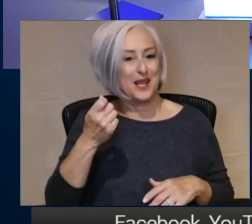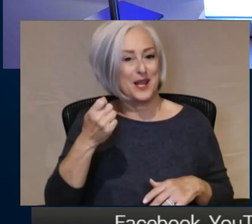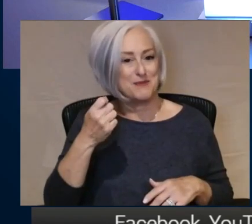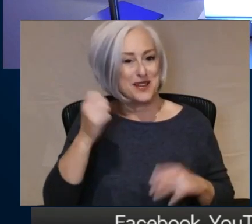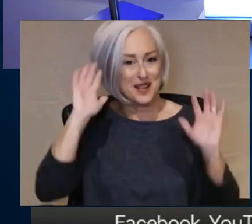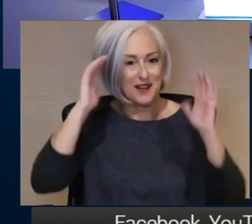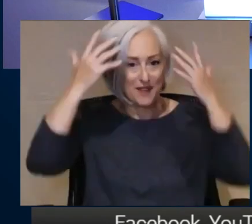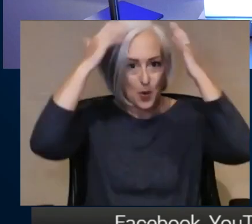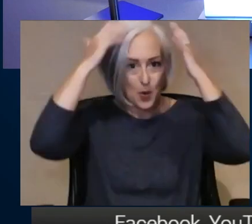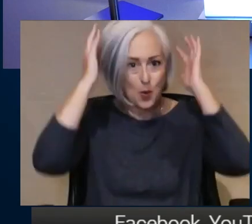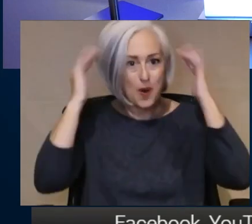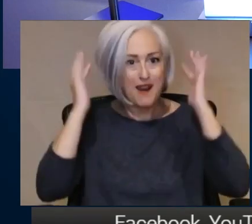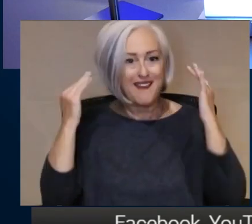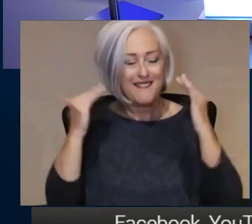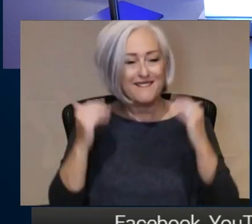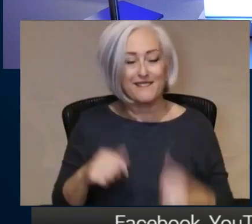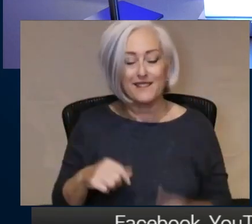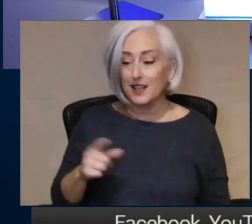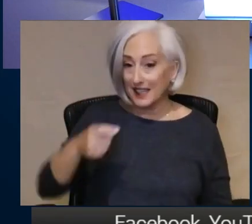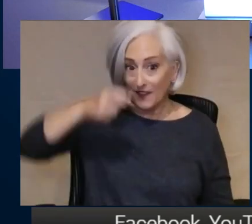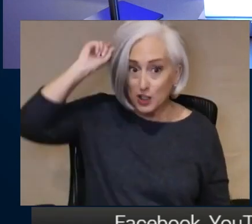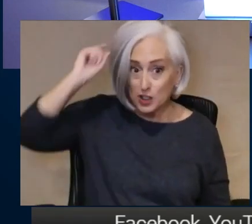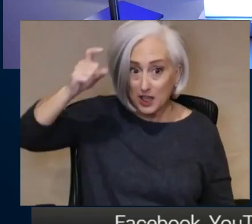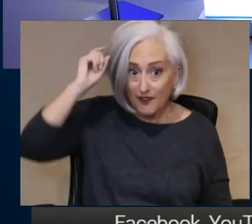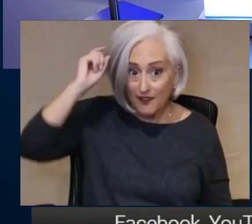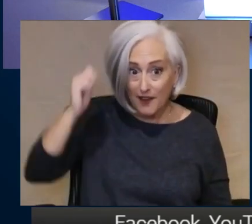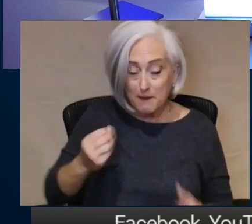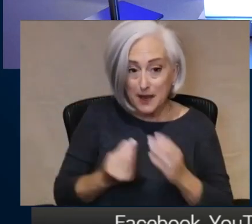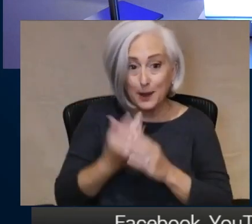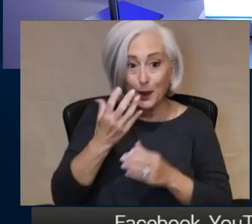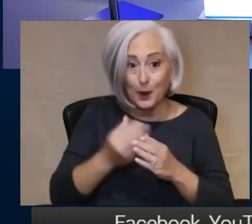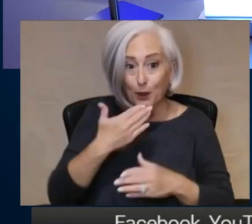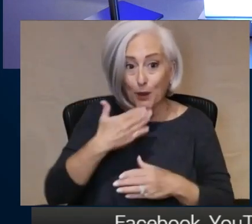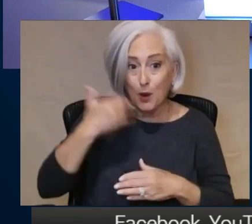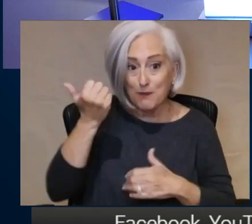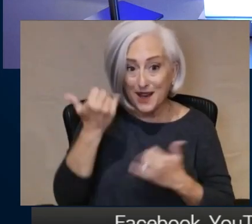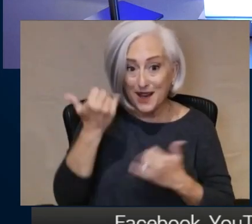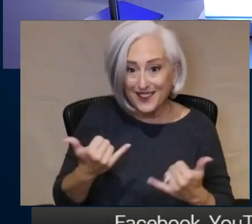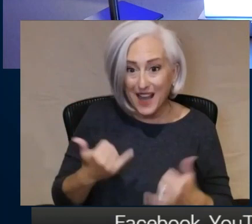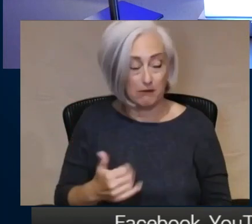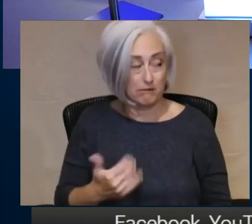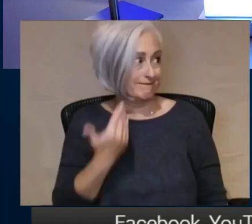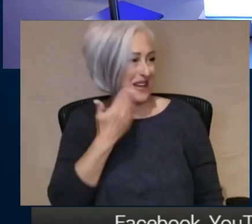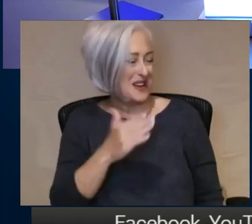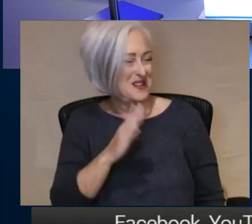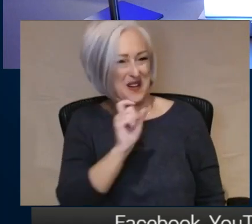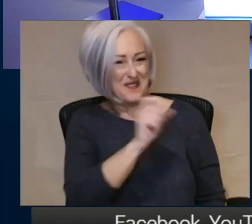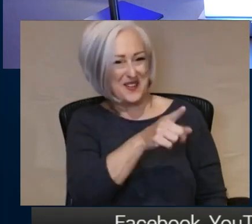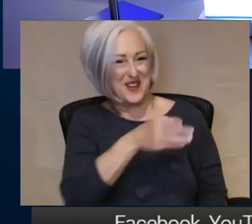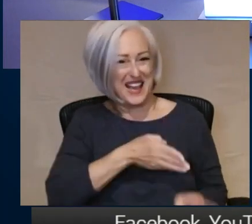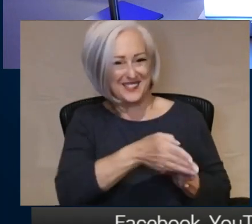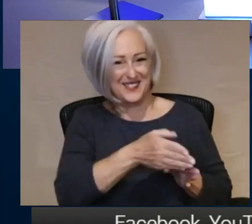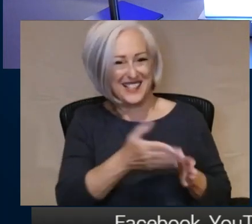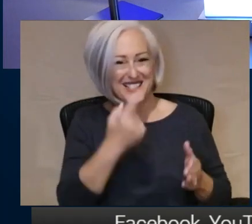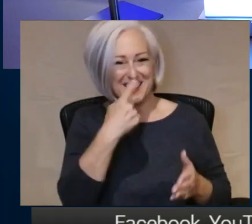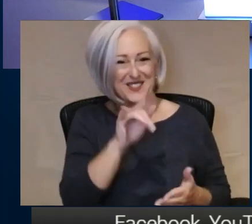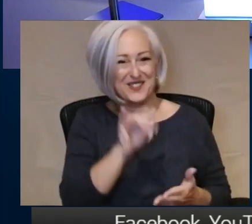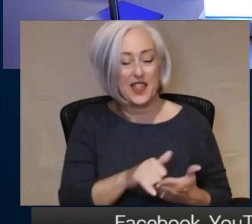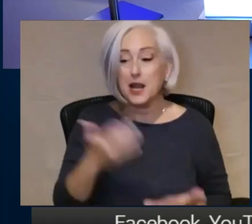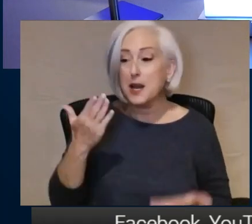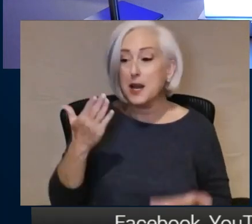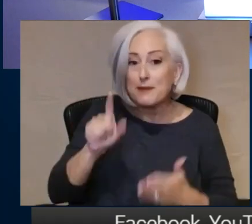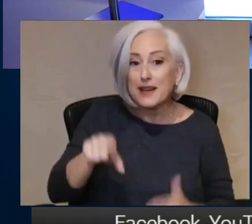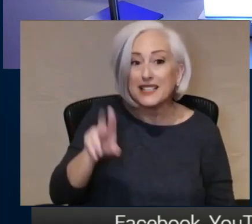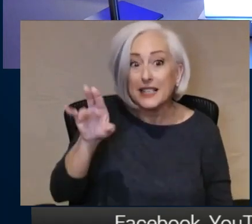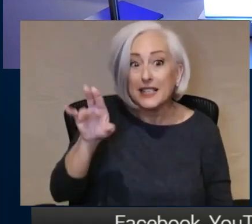head, I might get thicker hair back? I'm going to try that. You'll have to ask the specialist on that. I'll check that. Maybe I need a little ultrasound up there. It'll help me grow my